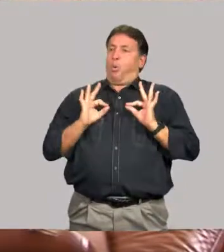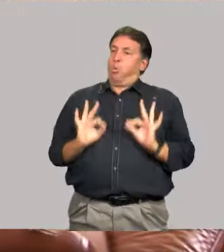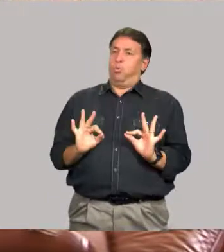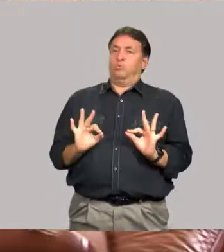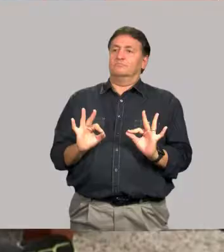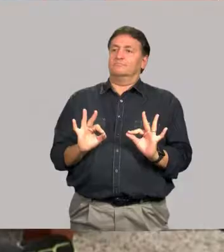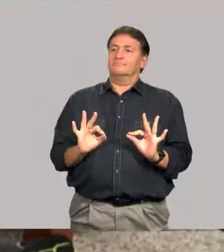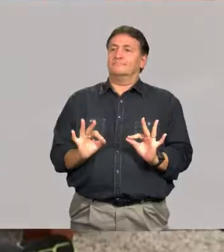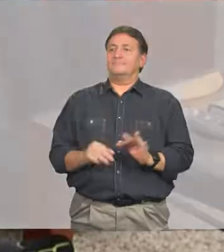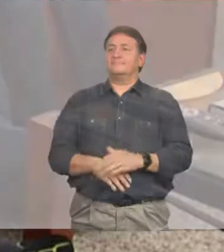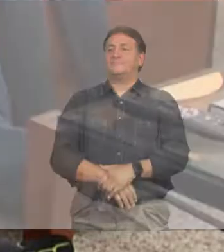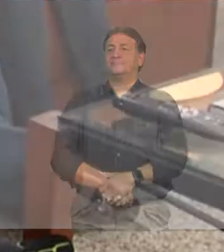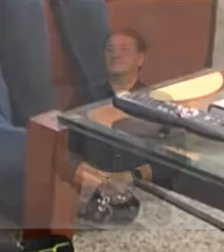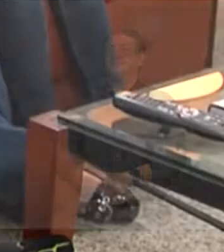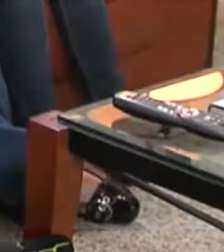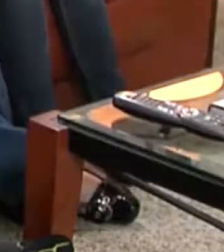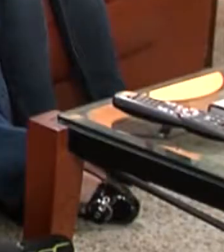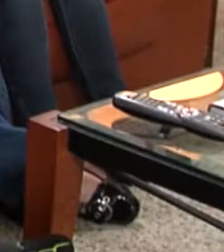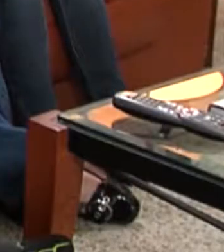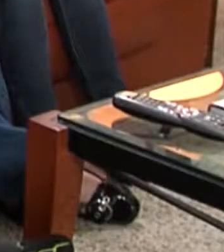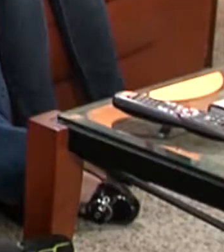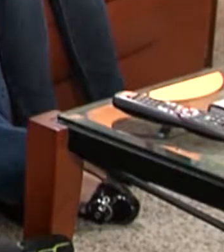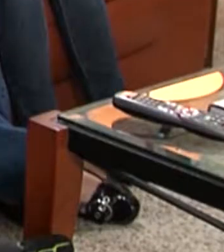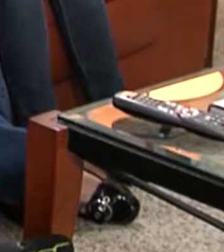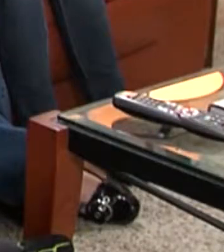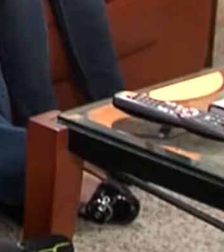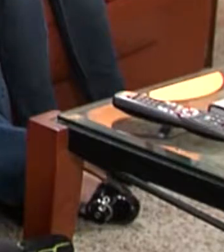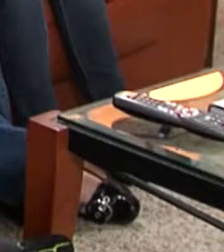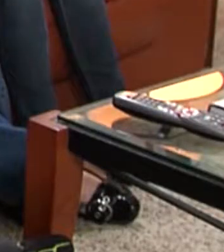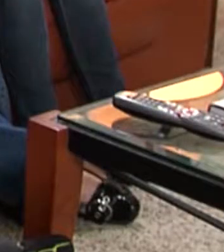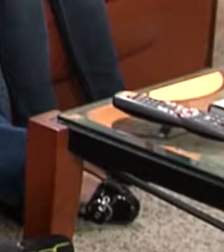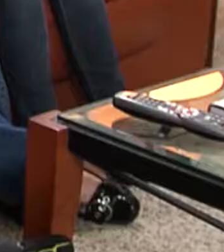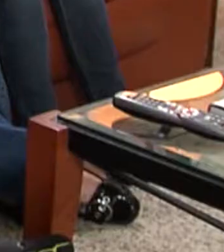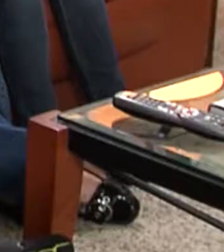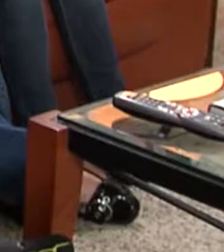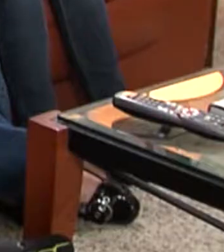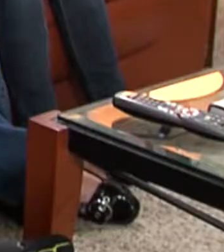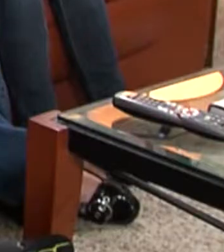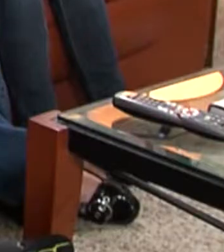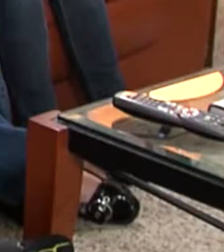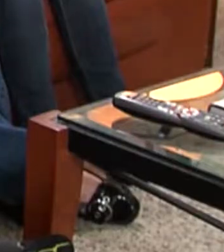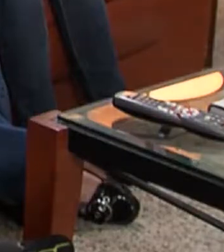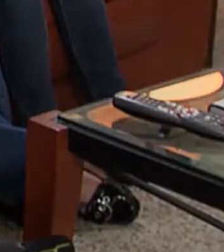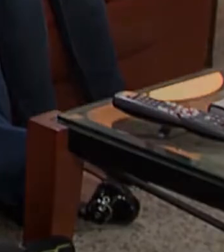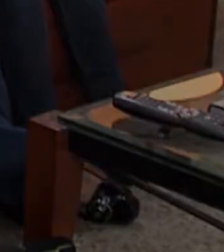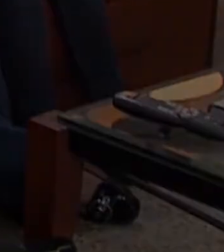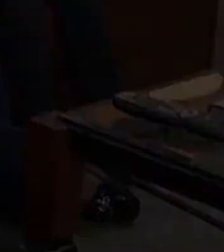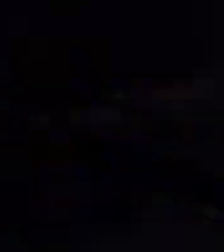preparedness kit. Your life and the lives of your loved ones depend on it.